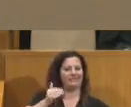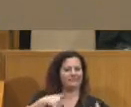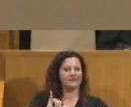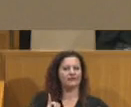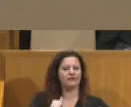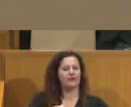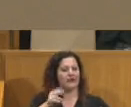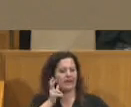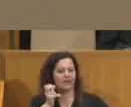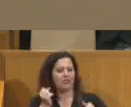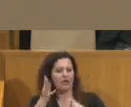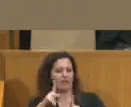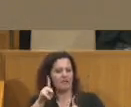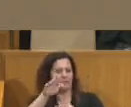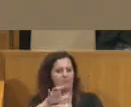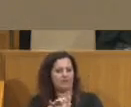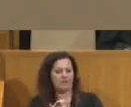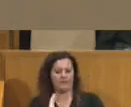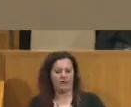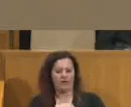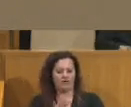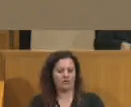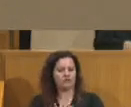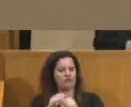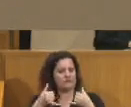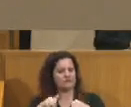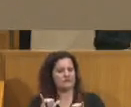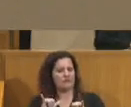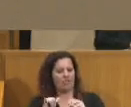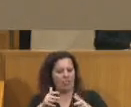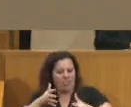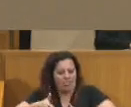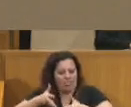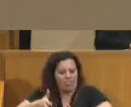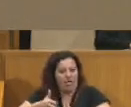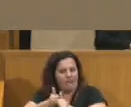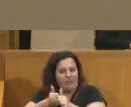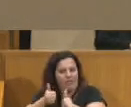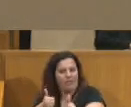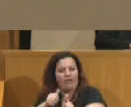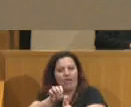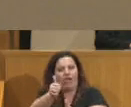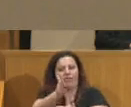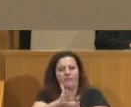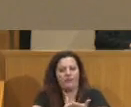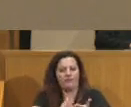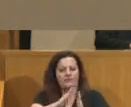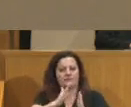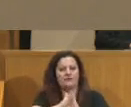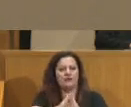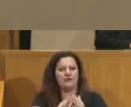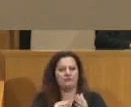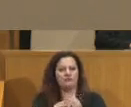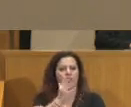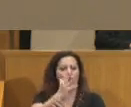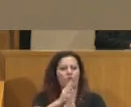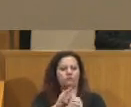owners, people in the street, homeless folks, lawyers, homeowners, property